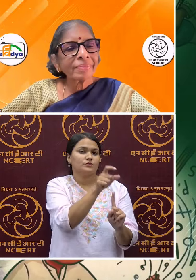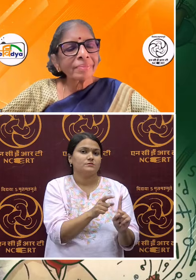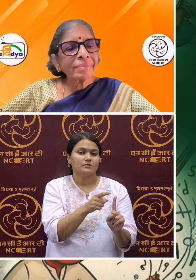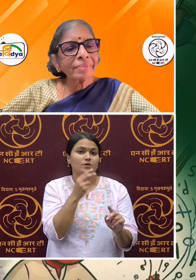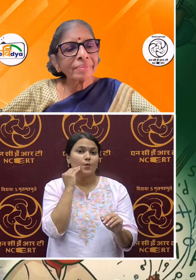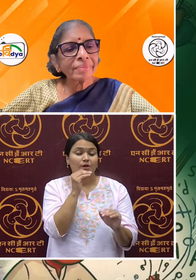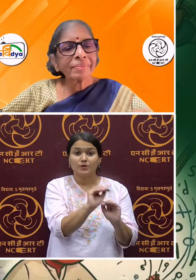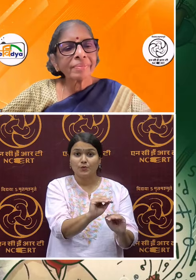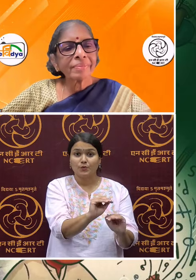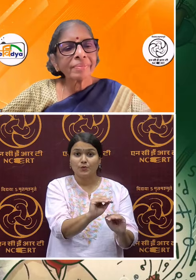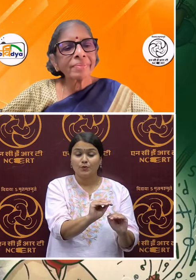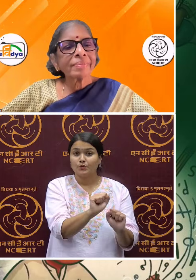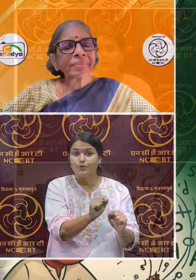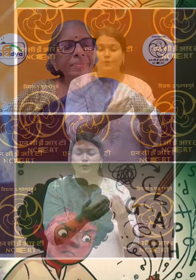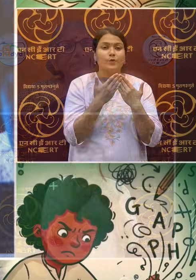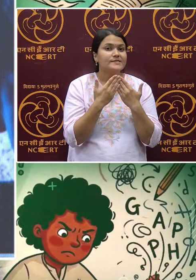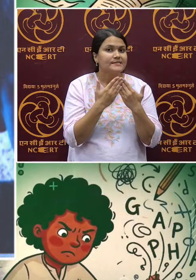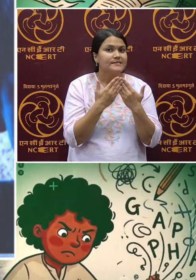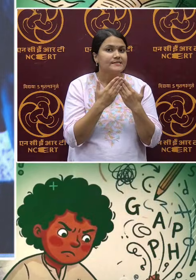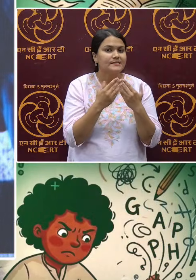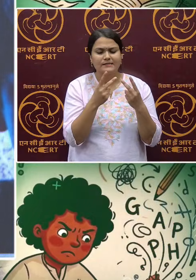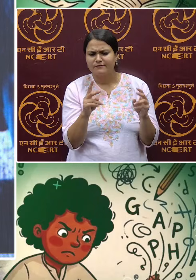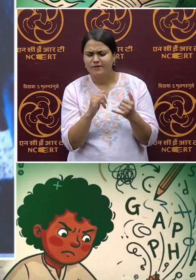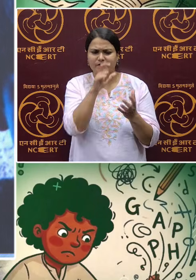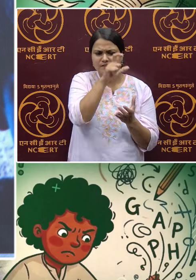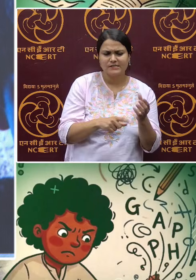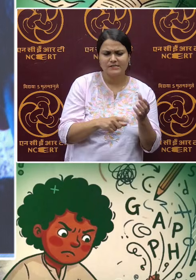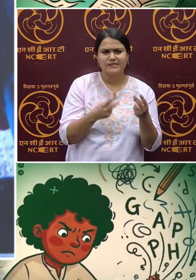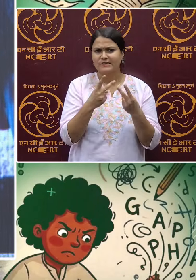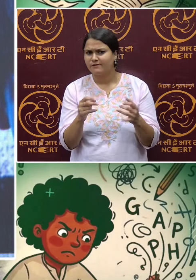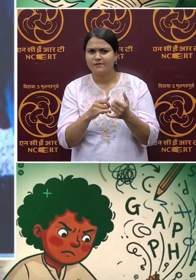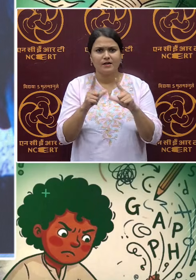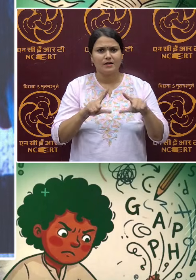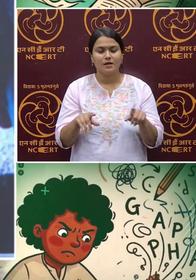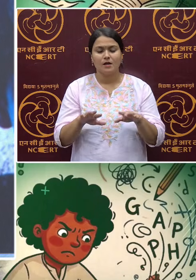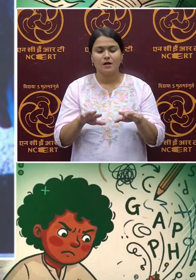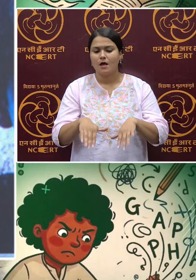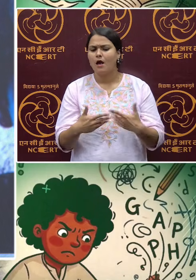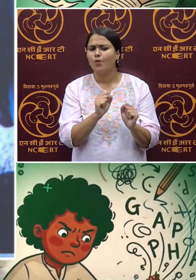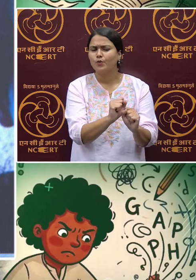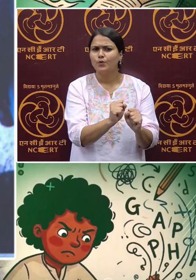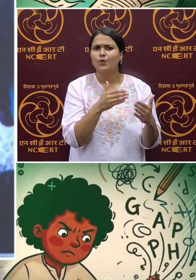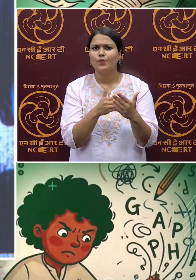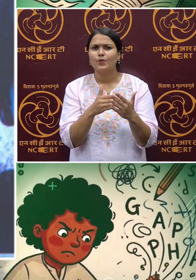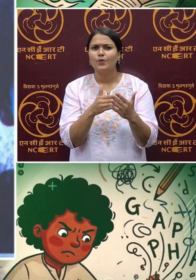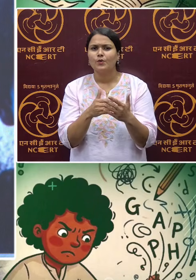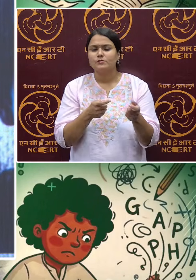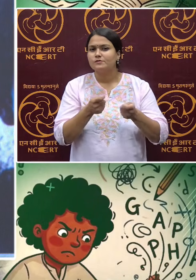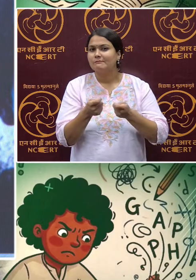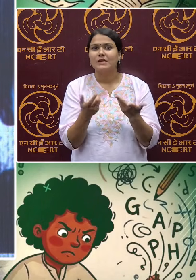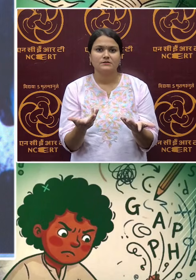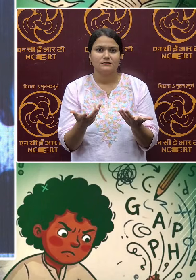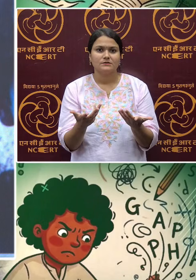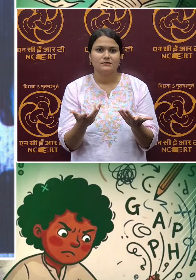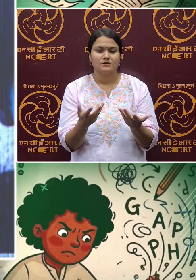you were studying as a child, and of course, there were multiple scripts in multiple languages, like we just saw, how did you juggle? How did you manage